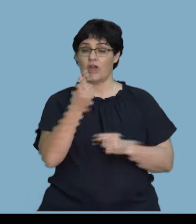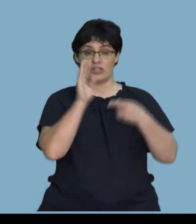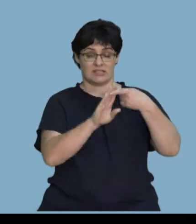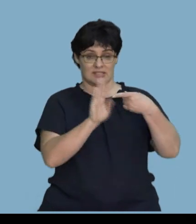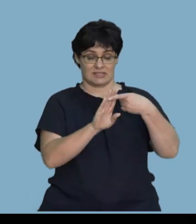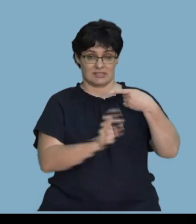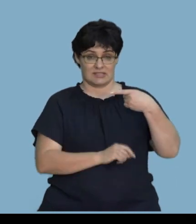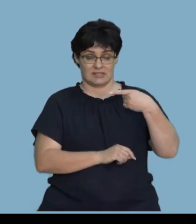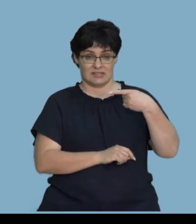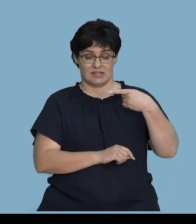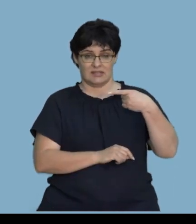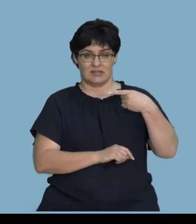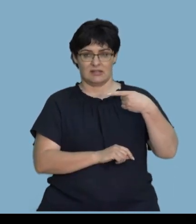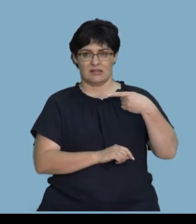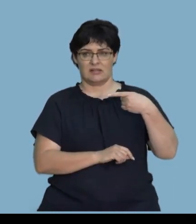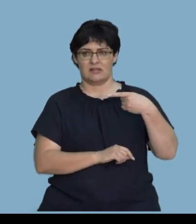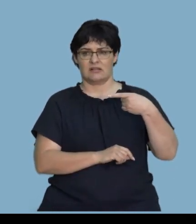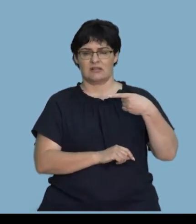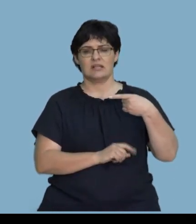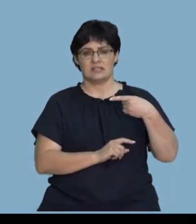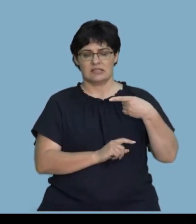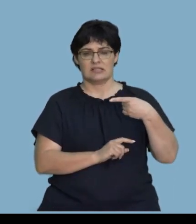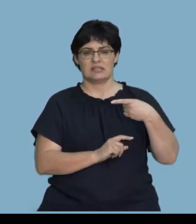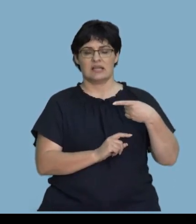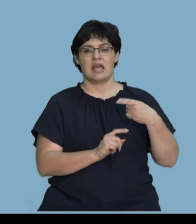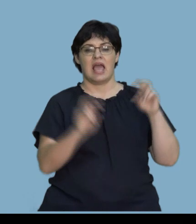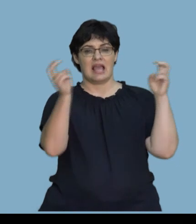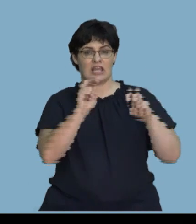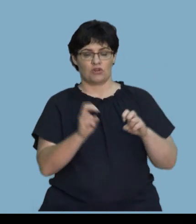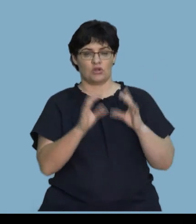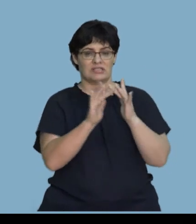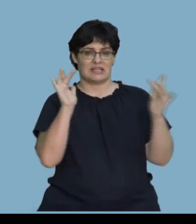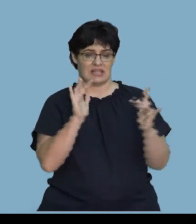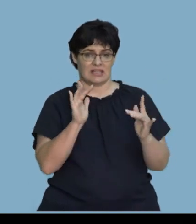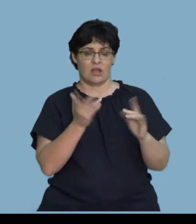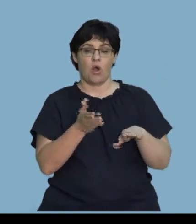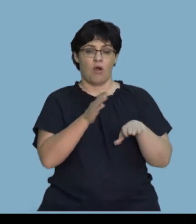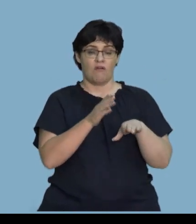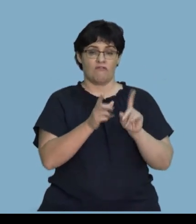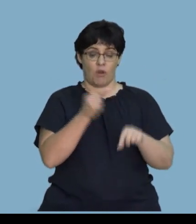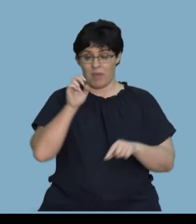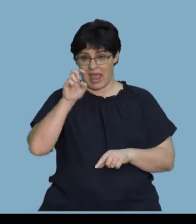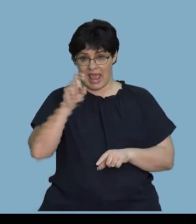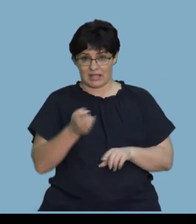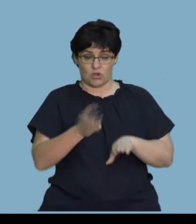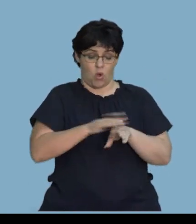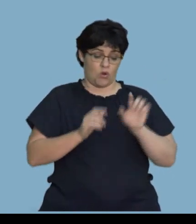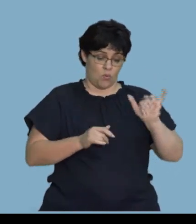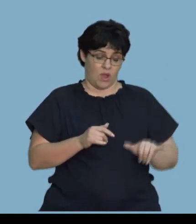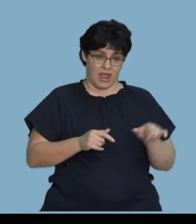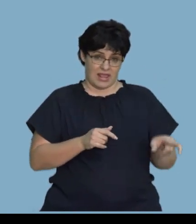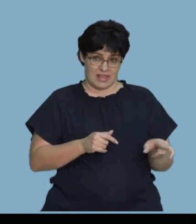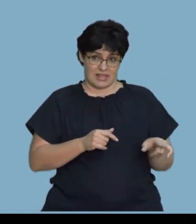talked because we say there's an electrostatic force by X on Y. So that electrostatic force actually pushes